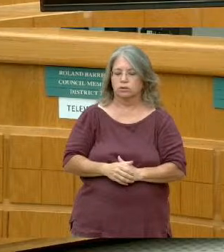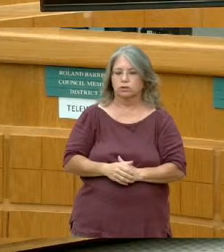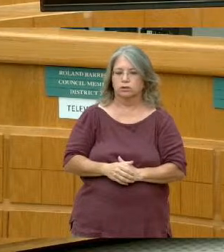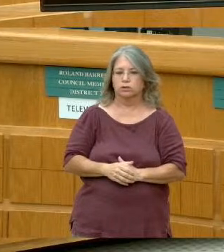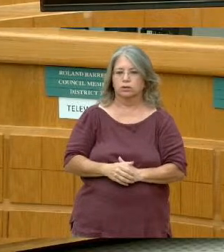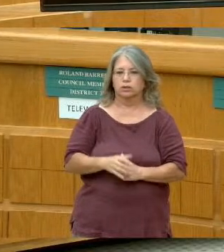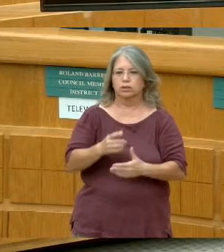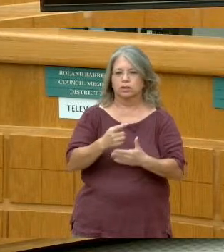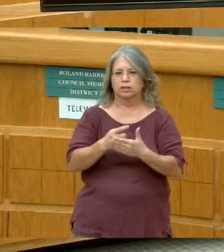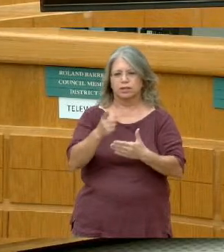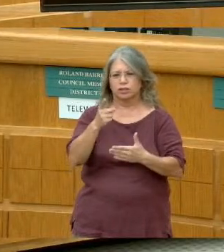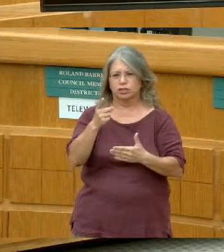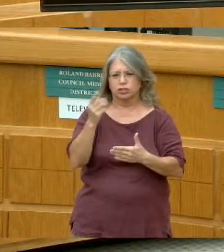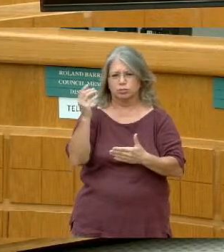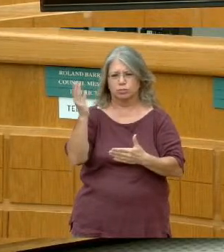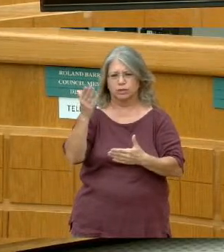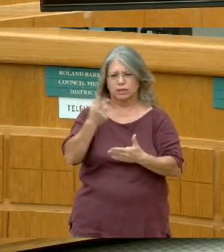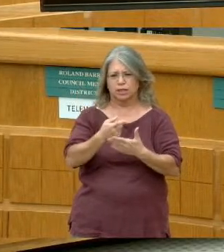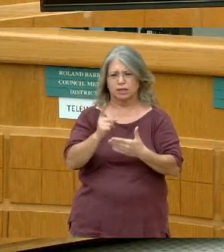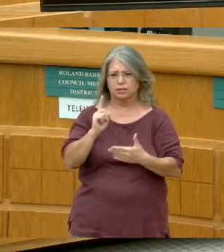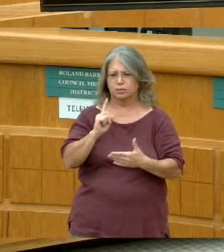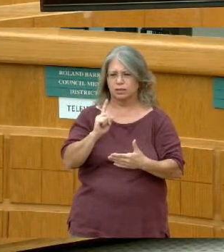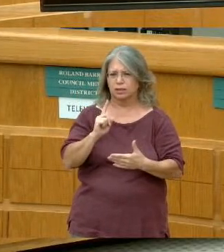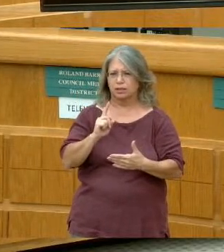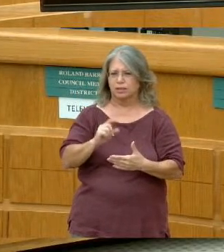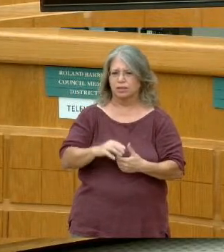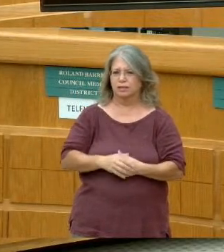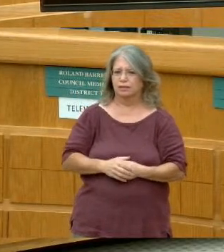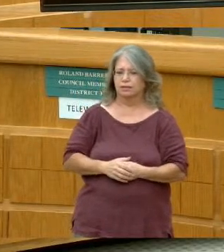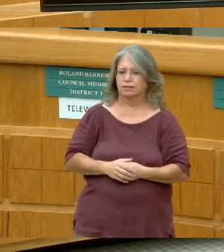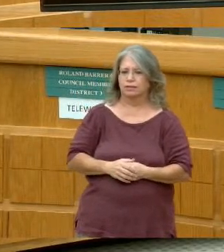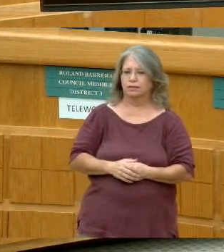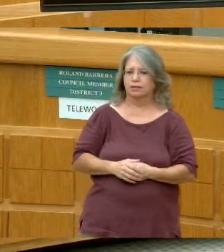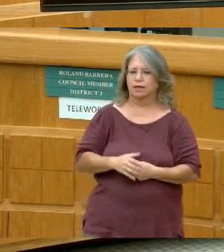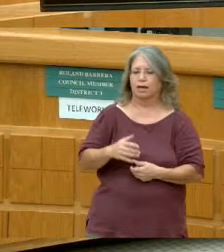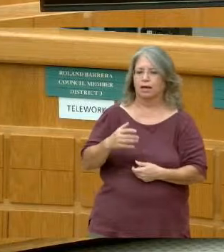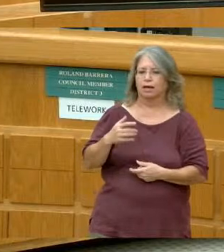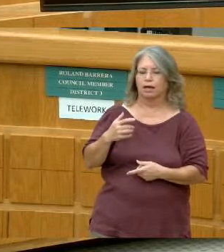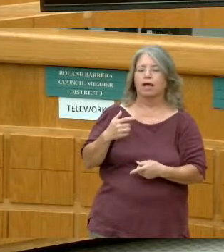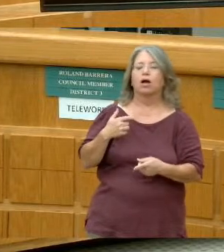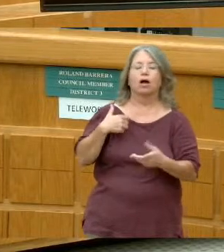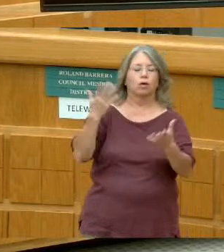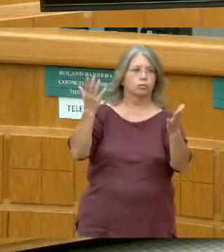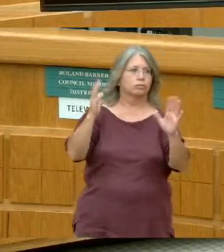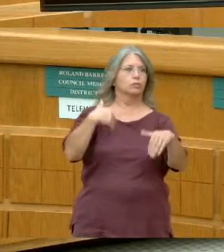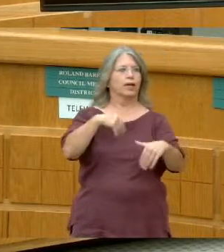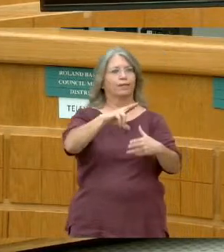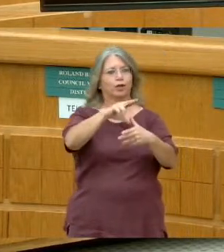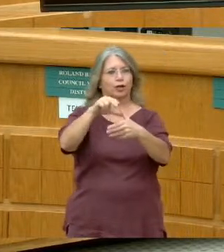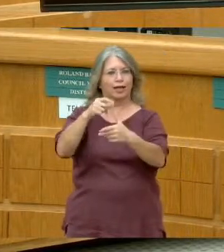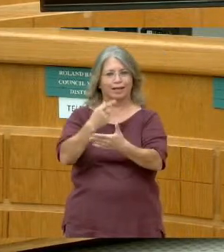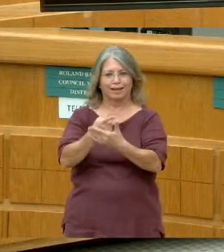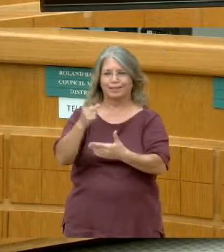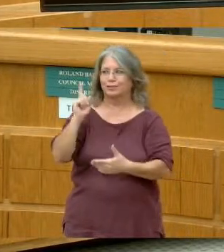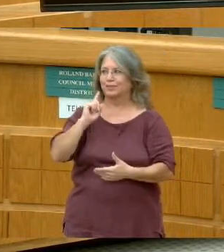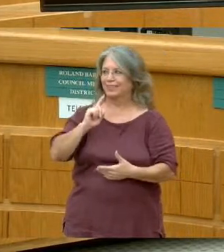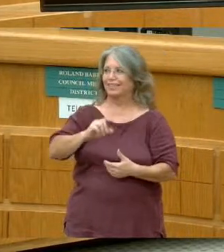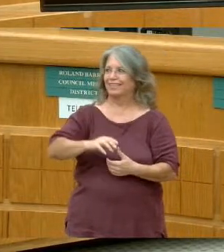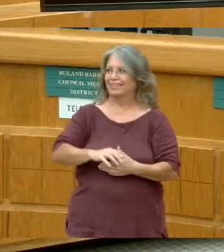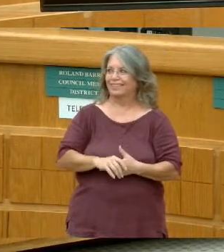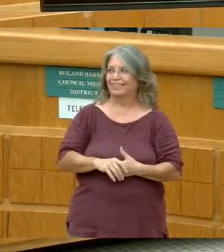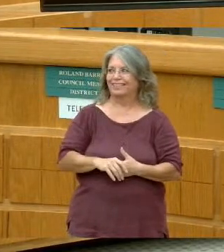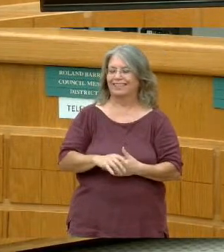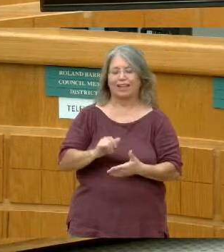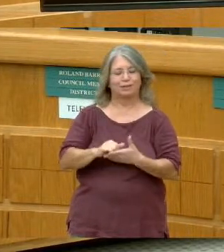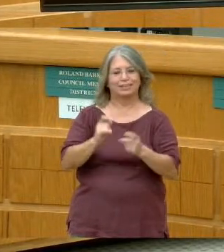last week, did you present last week, Dr. Bird? Something happened last week, right? We had the hurricane last week. That's a